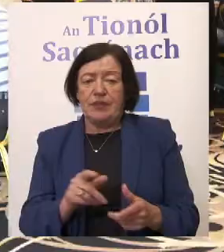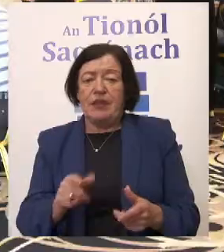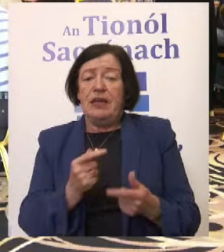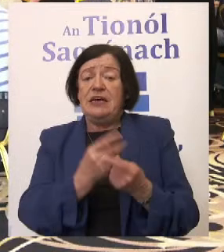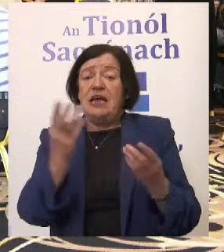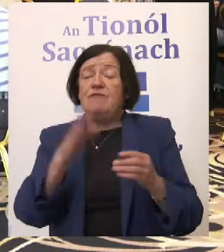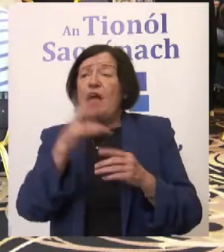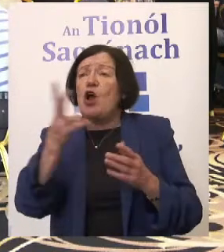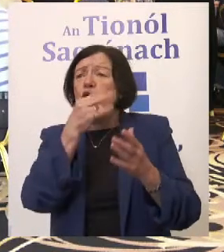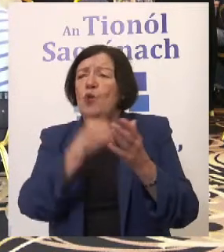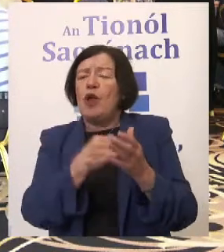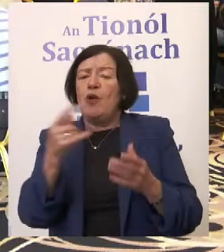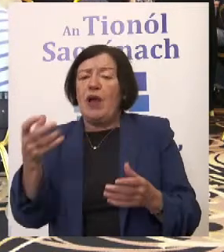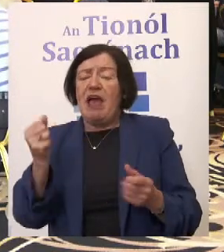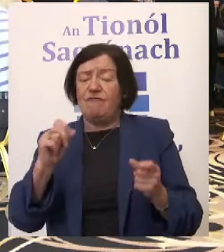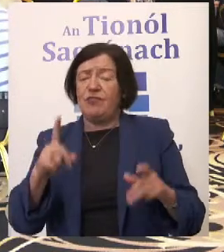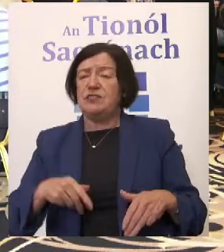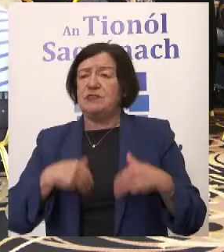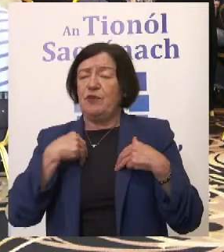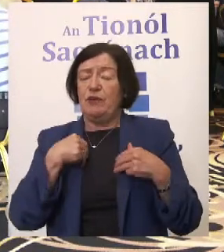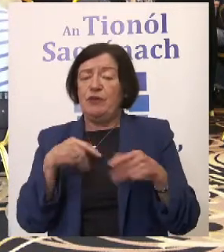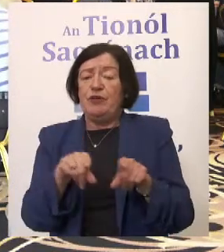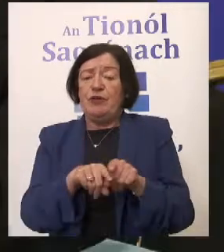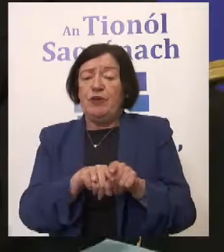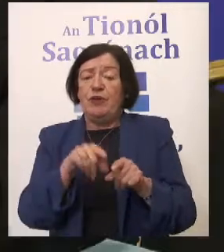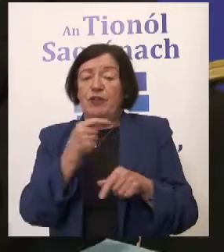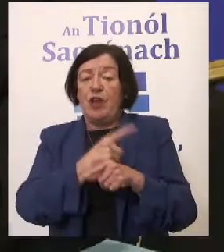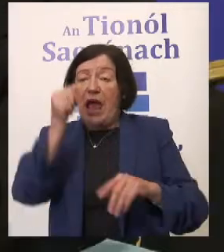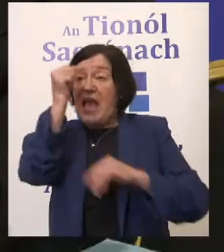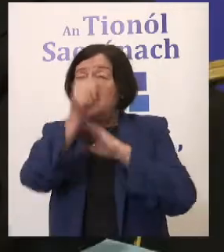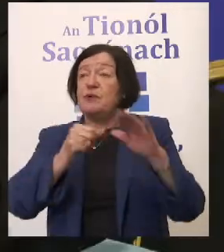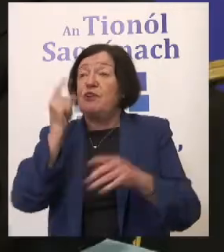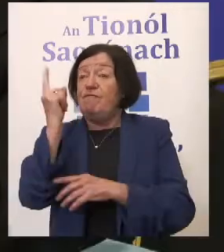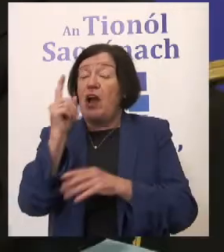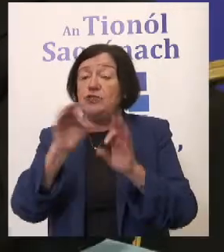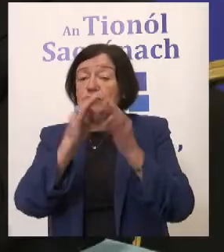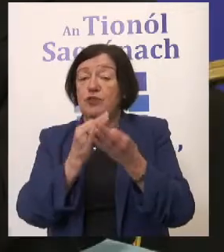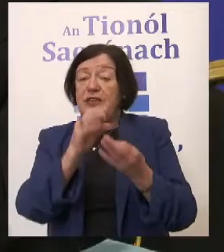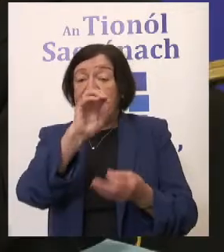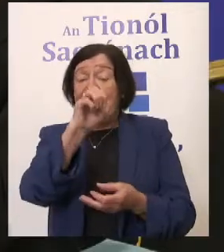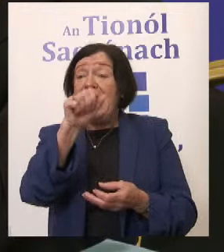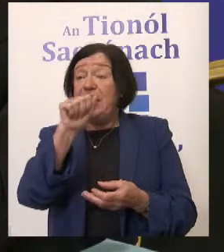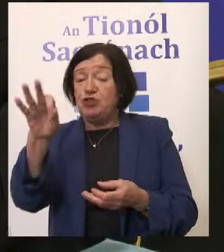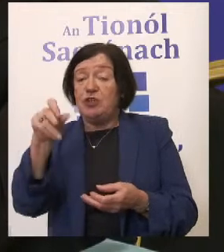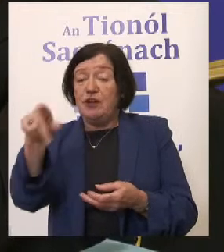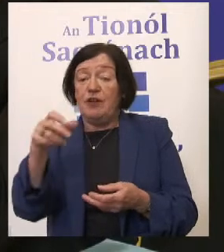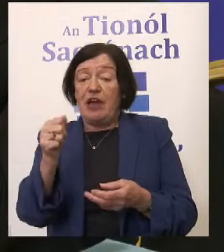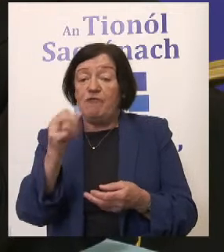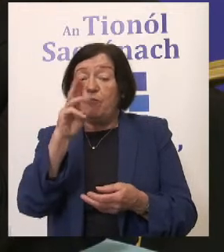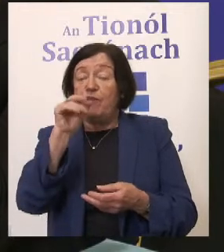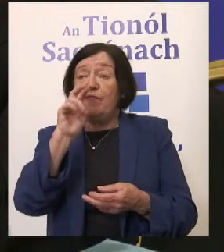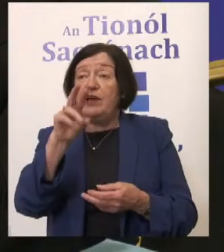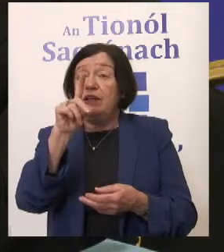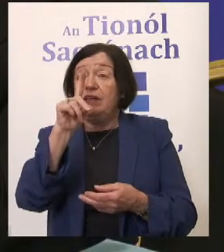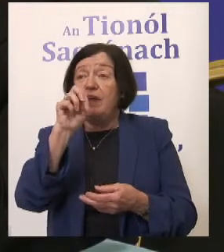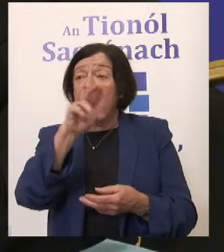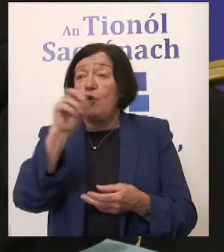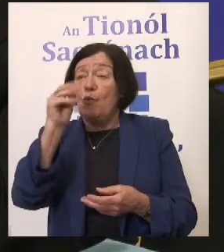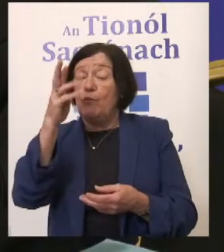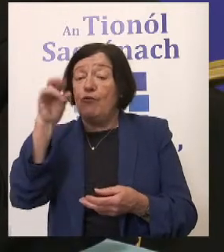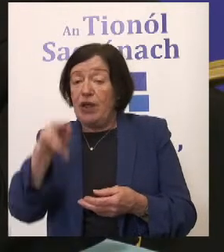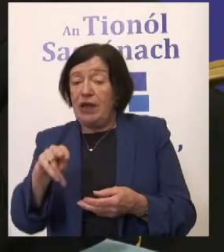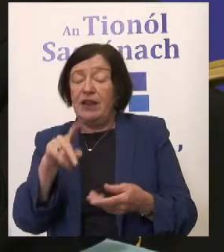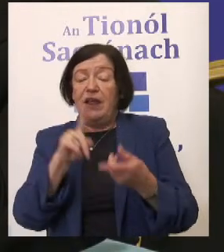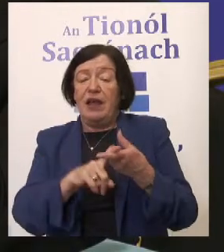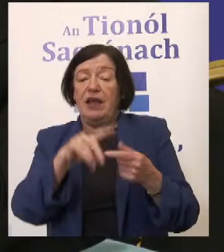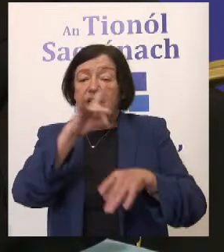question. We have with us this morning, as always, our expert advisory group, our EAG, We've got Professor Derek O'Brien and